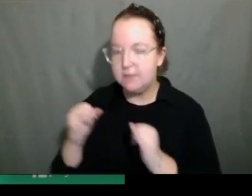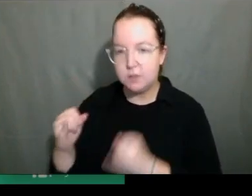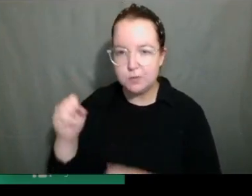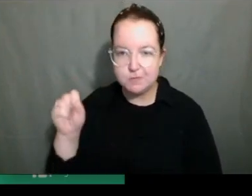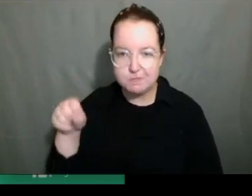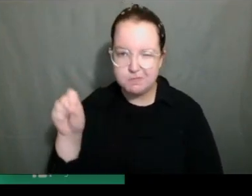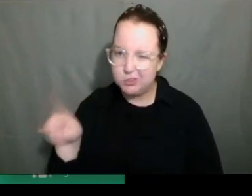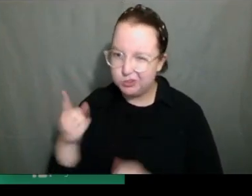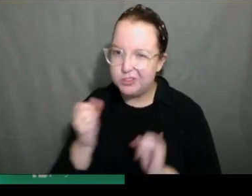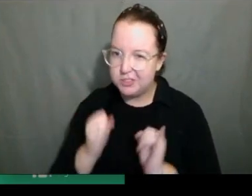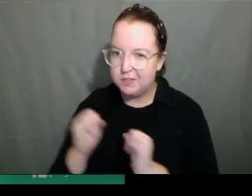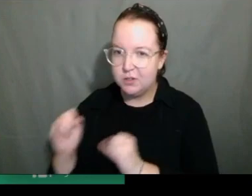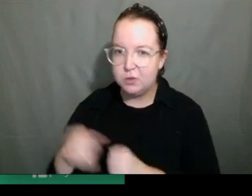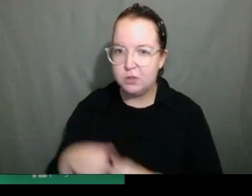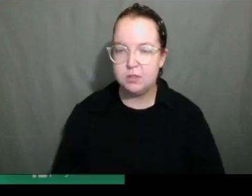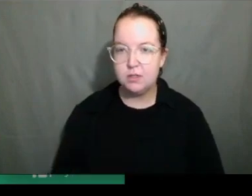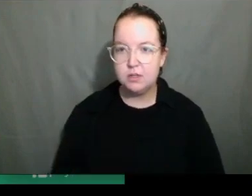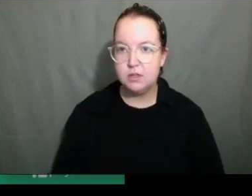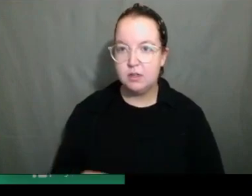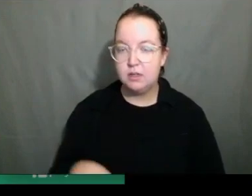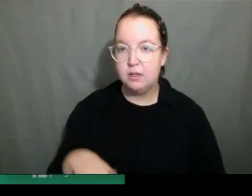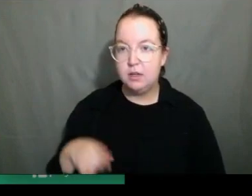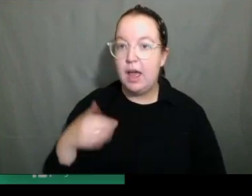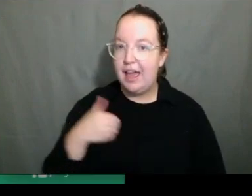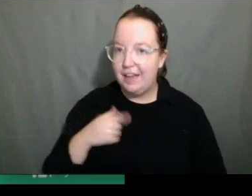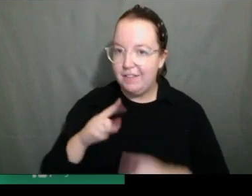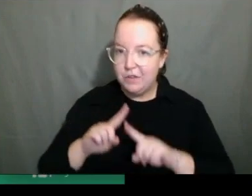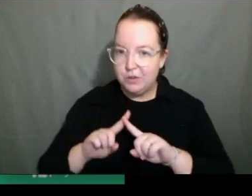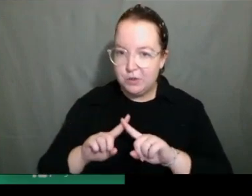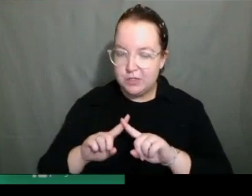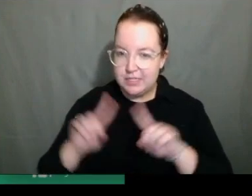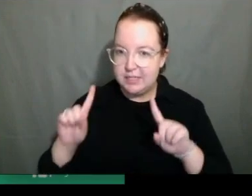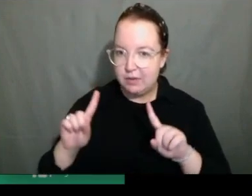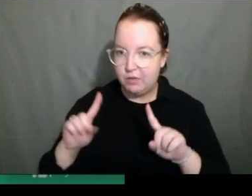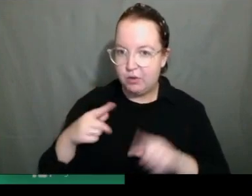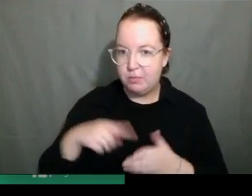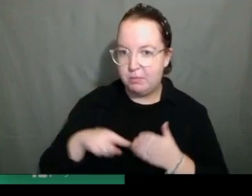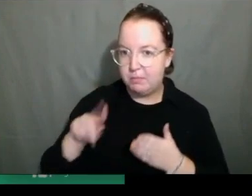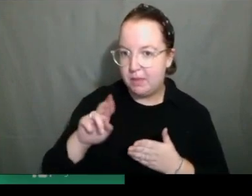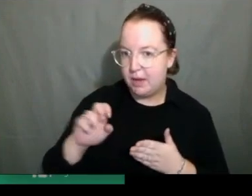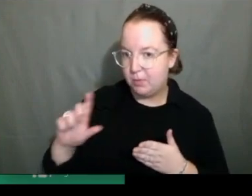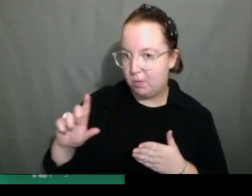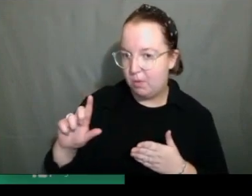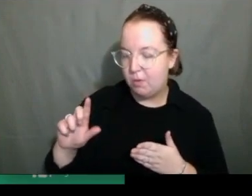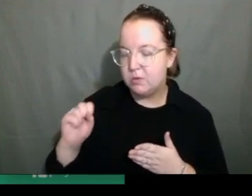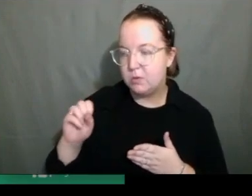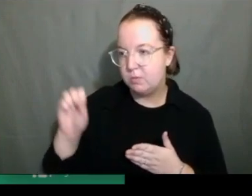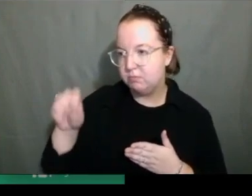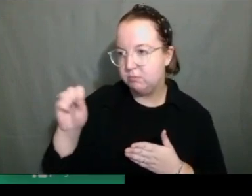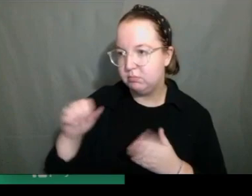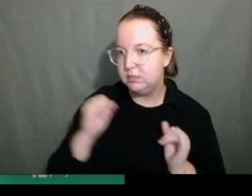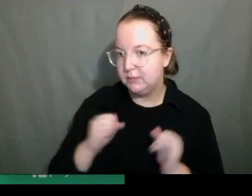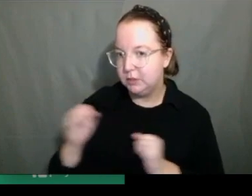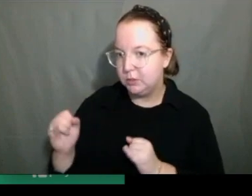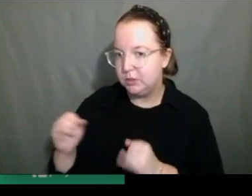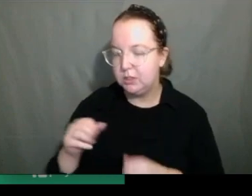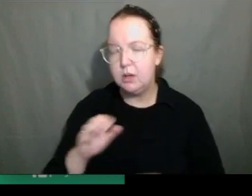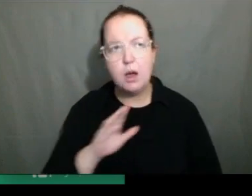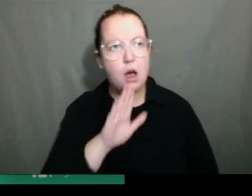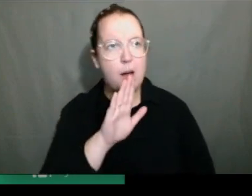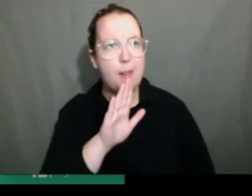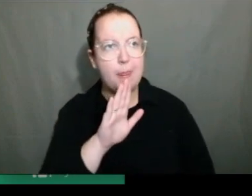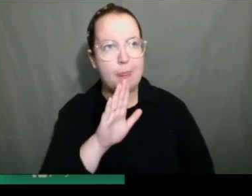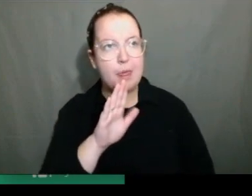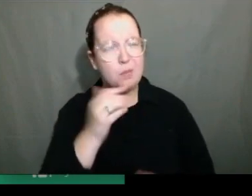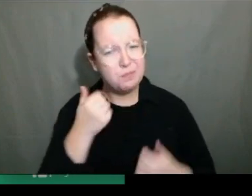individuals that are on the payroll. There's two separate payrolls, different processes. Okay. Yeah. We was trying to